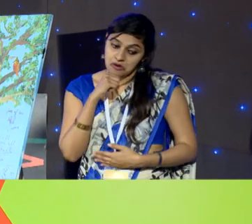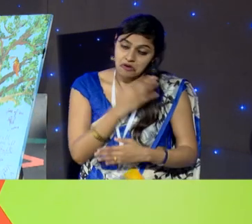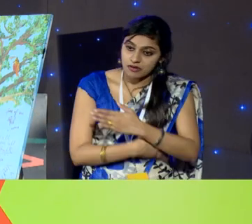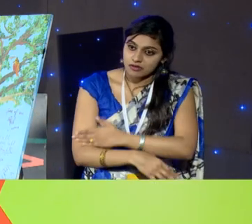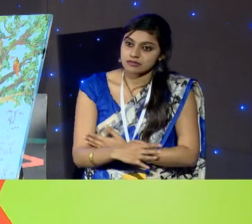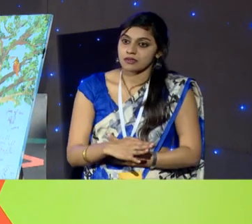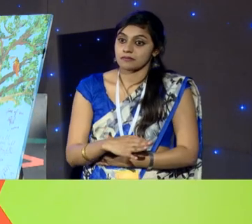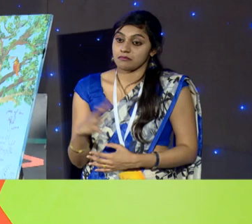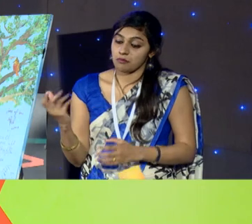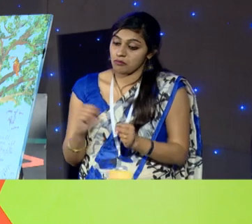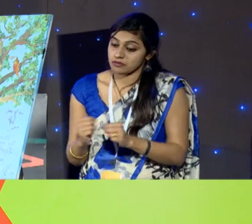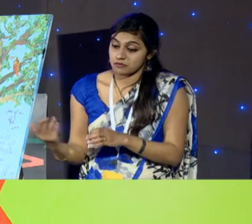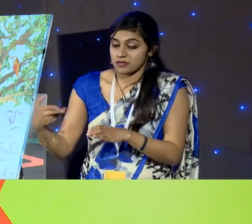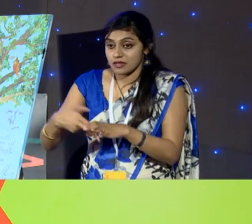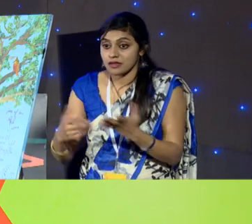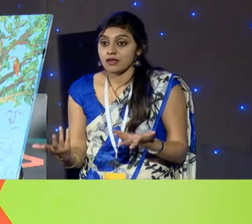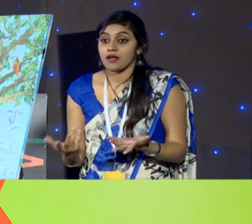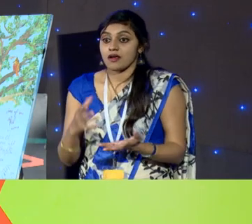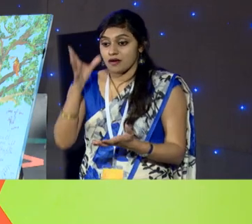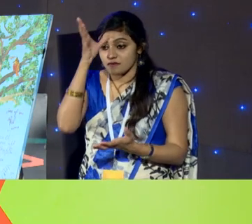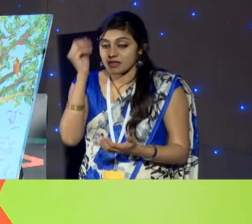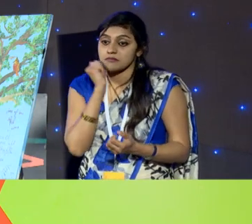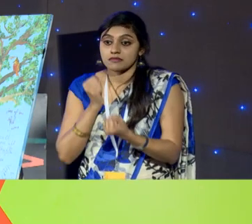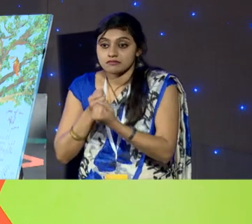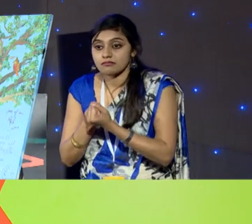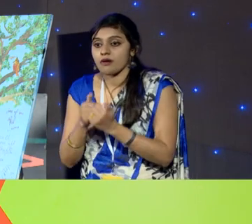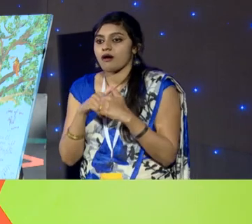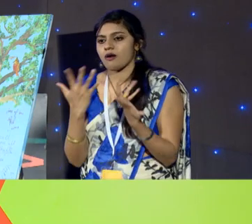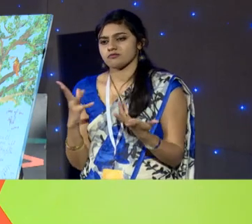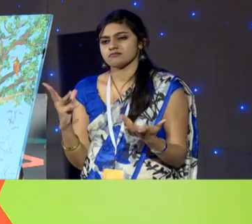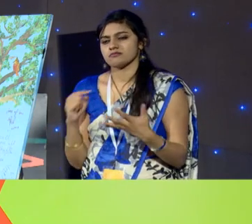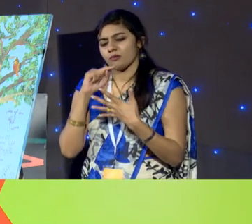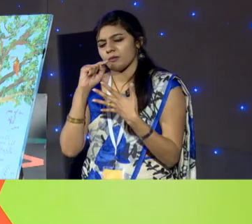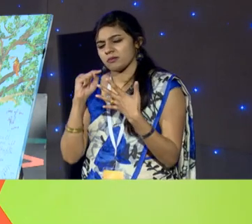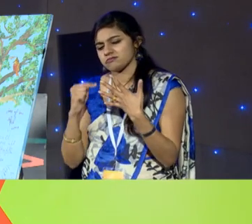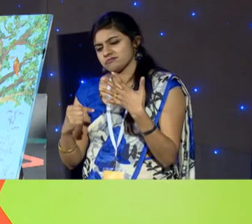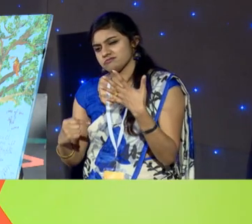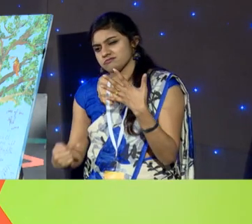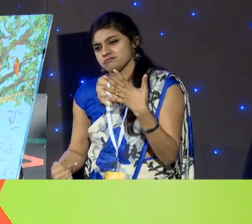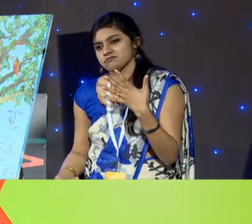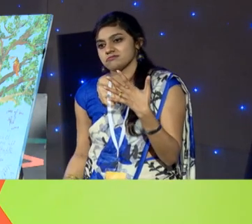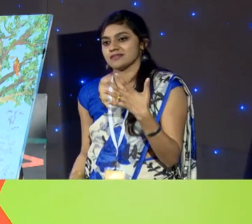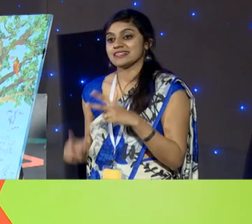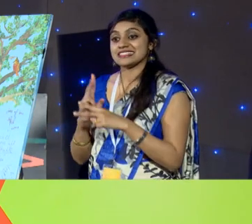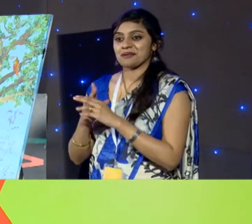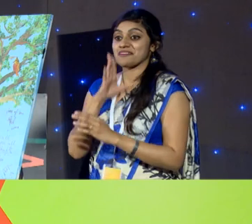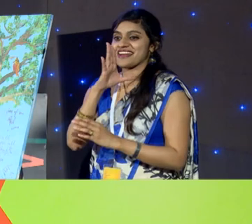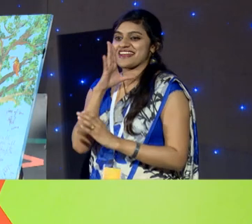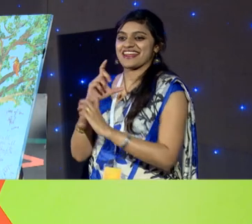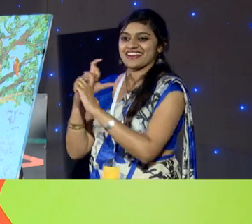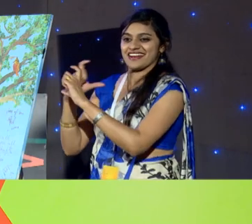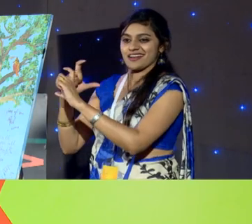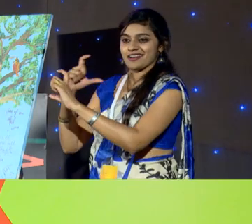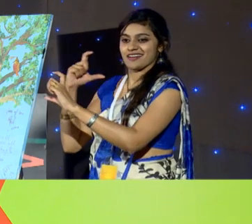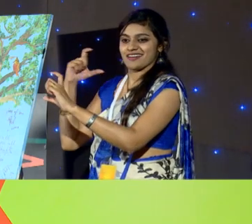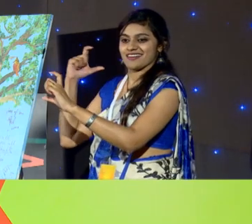support services, parents' involvement, and many more. You can go on adding compartments to this train. Next,